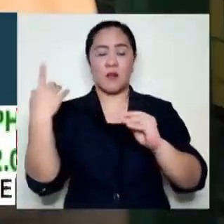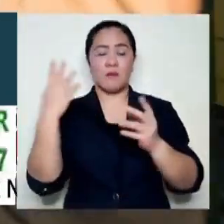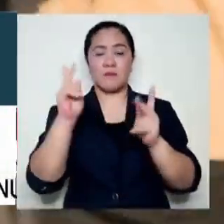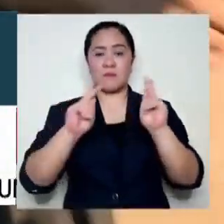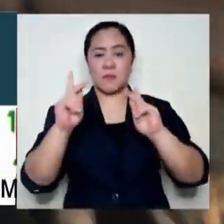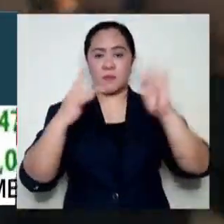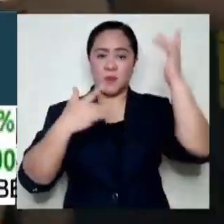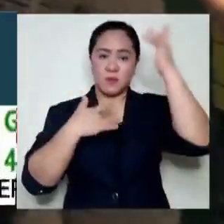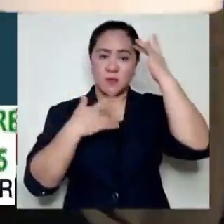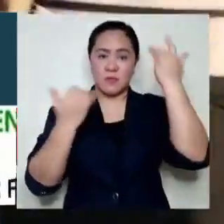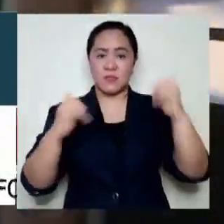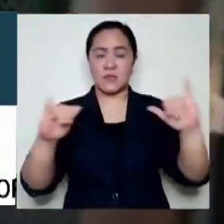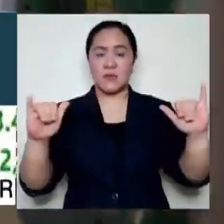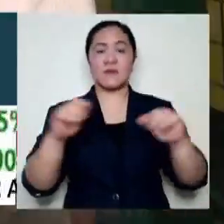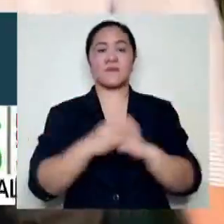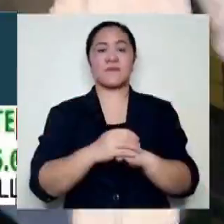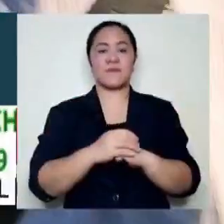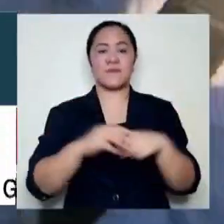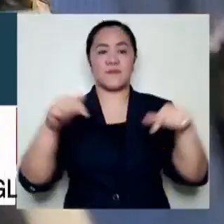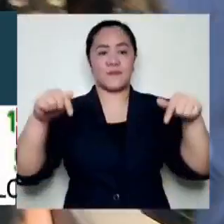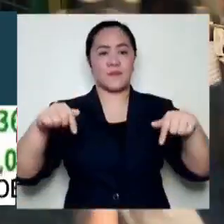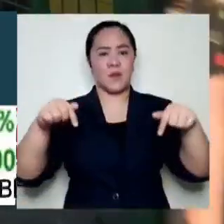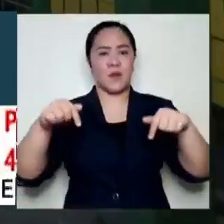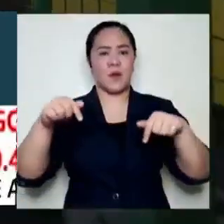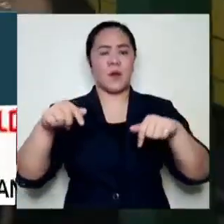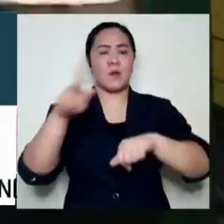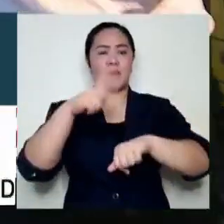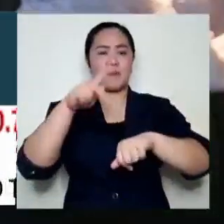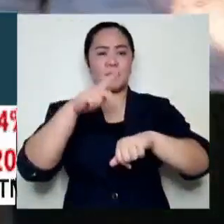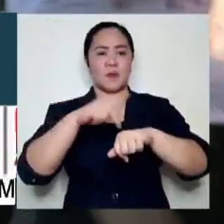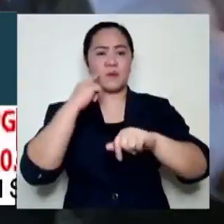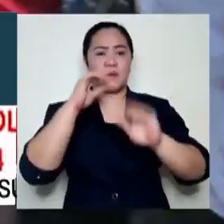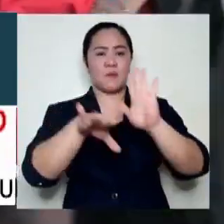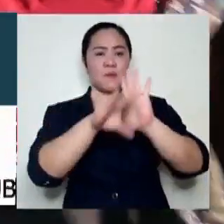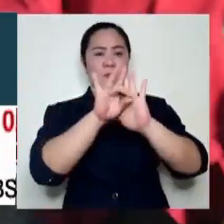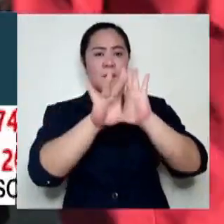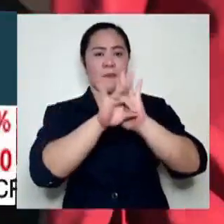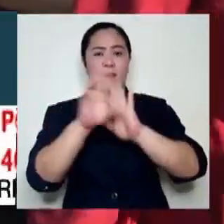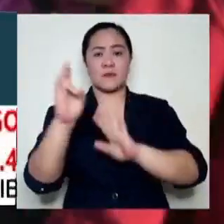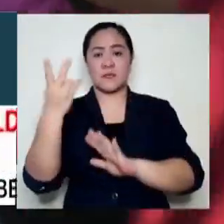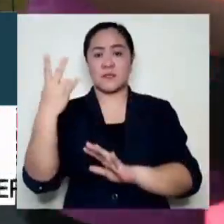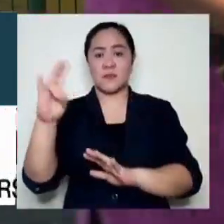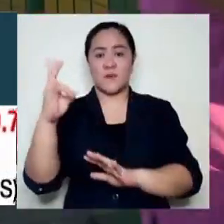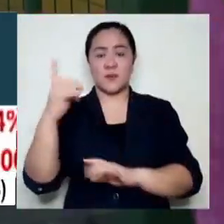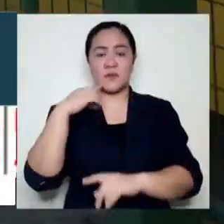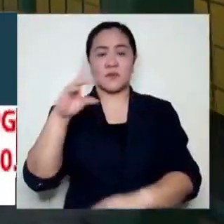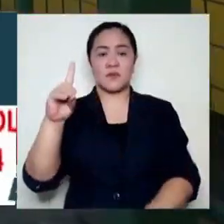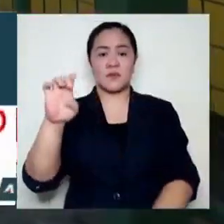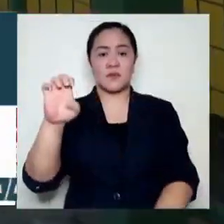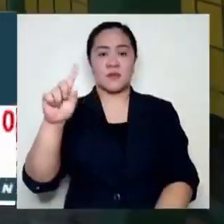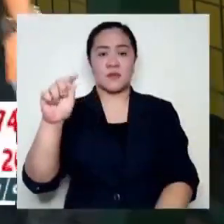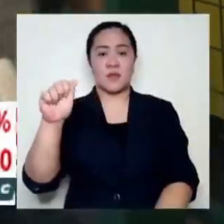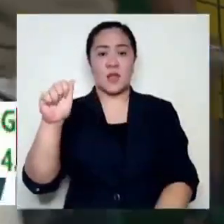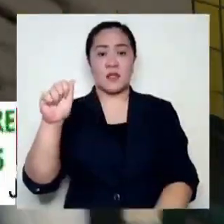The Philippines has so far detected 17 cases of the Delta variant, including one death.